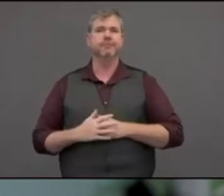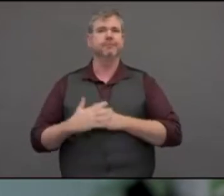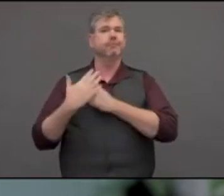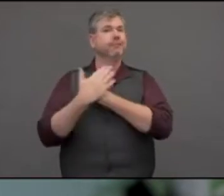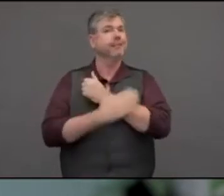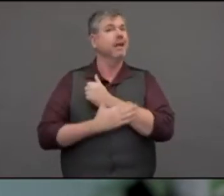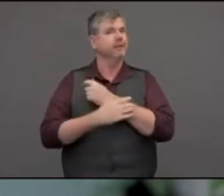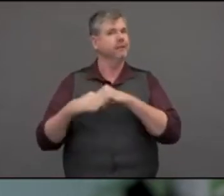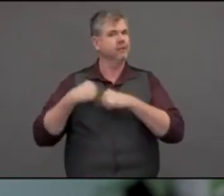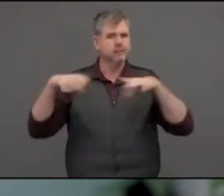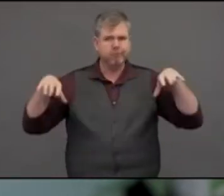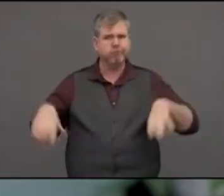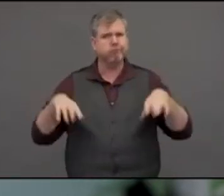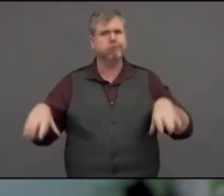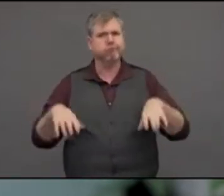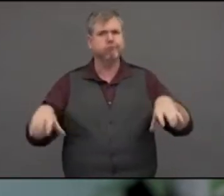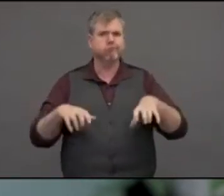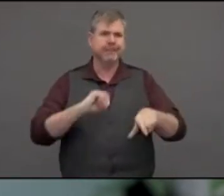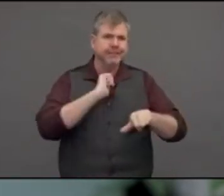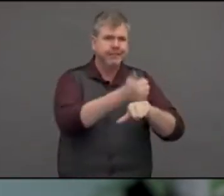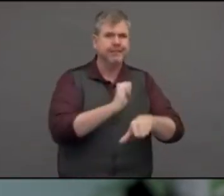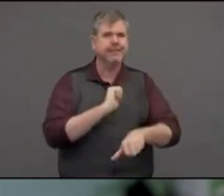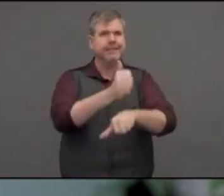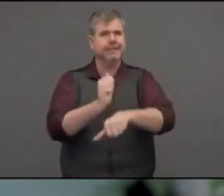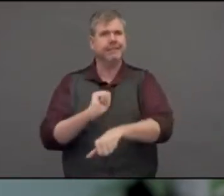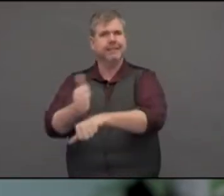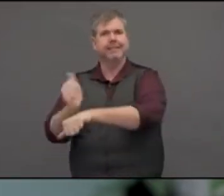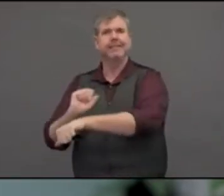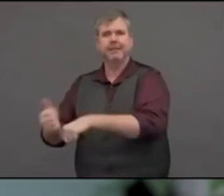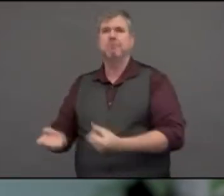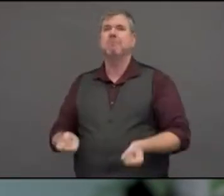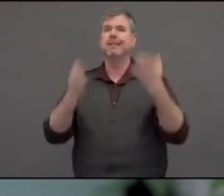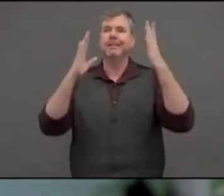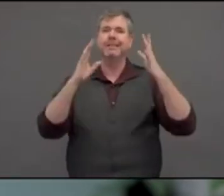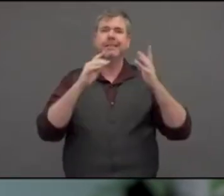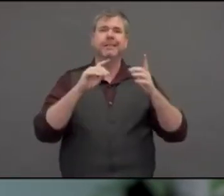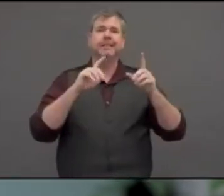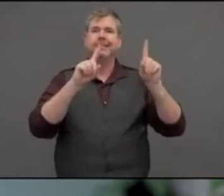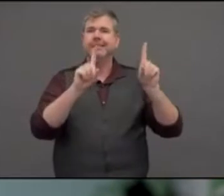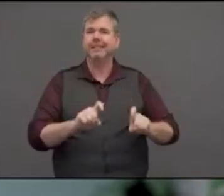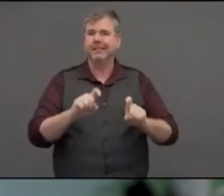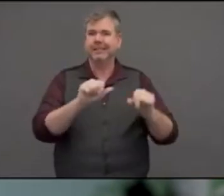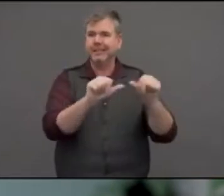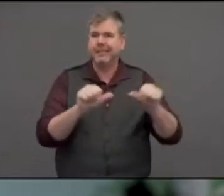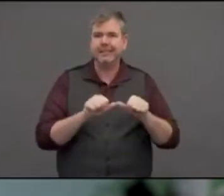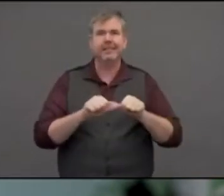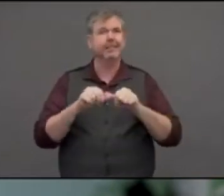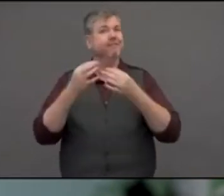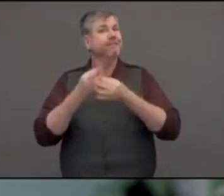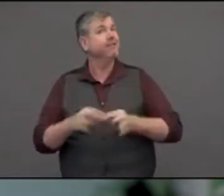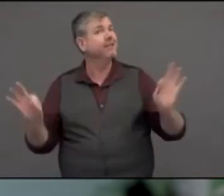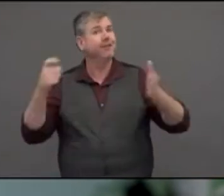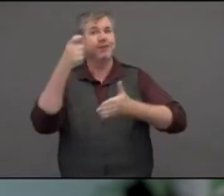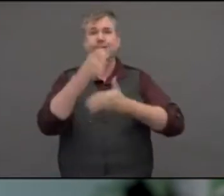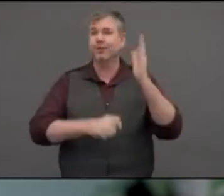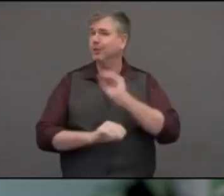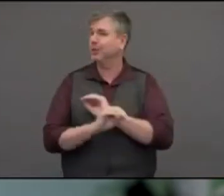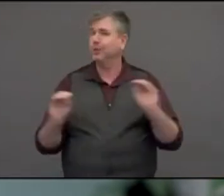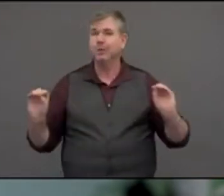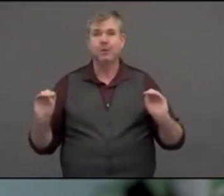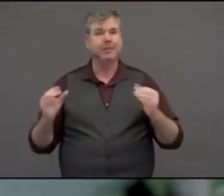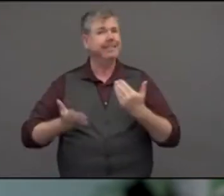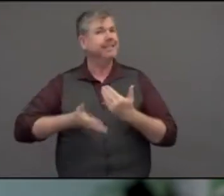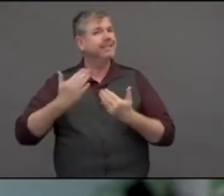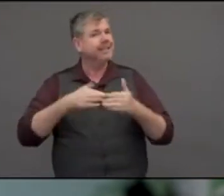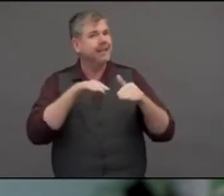amount of testing, free, accessible testing throughout the community. But part of actually